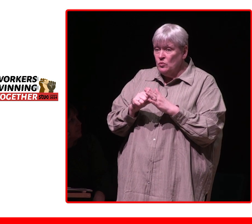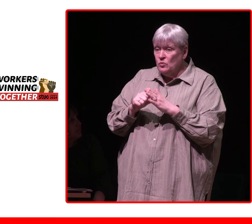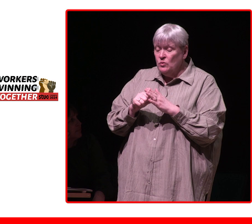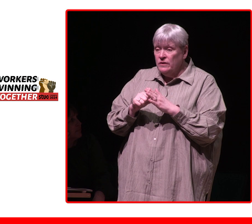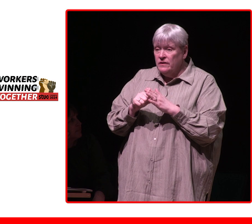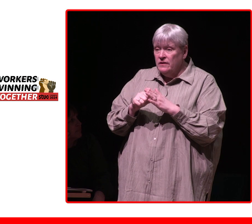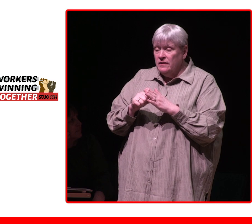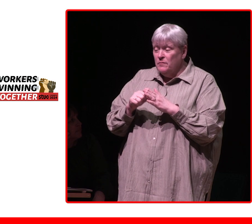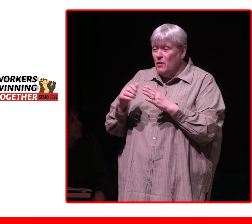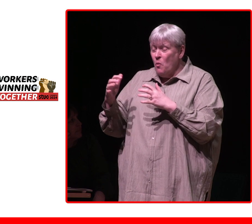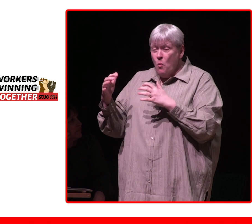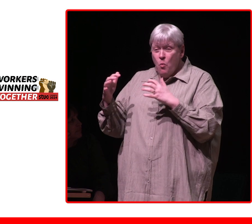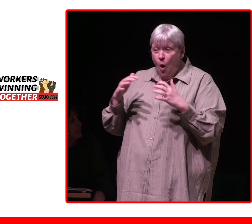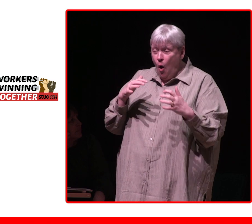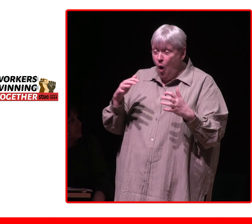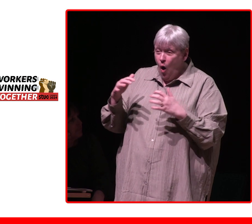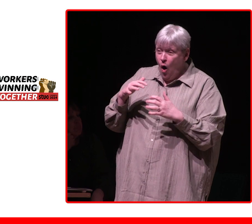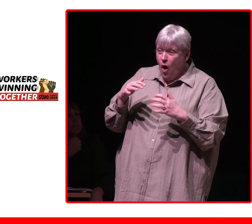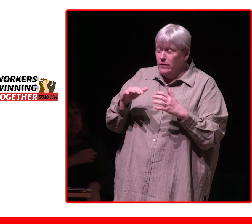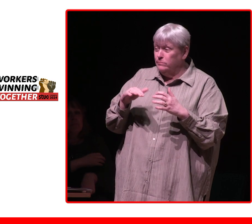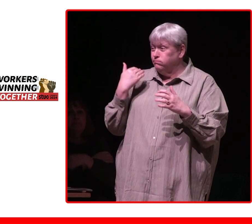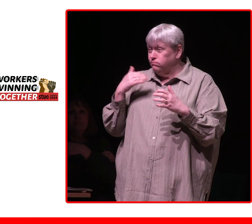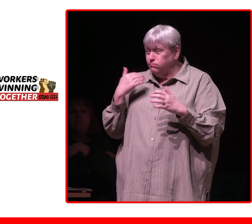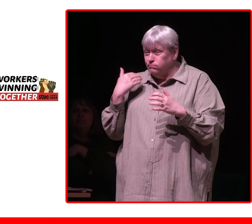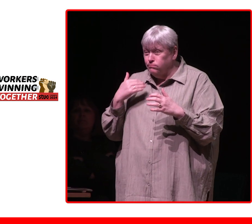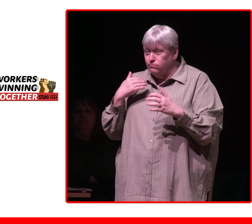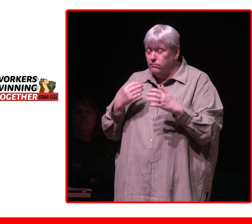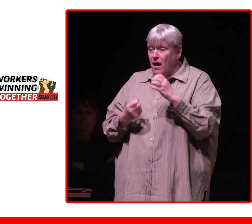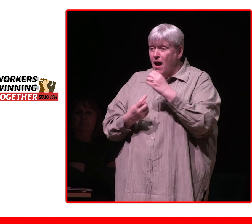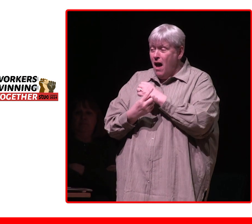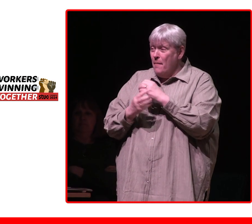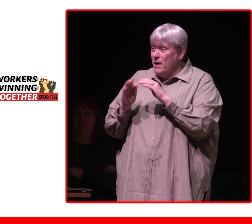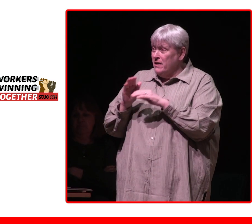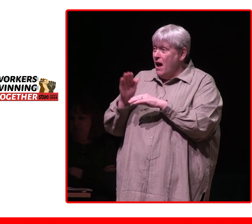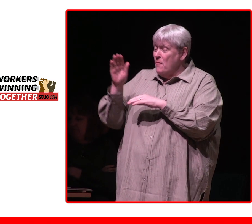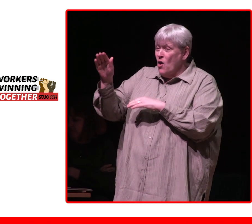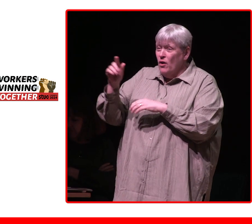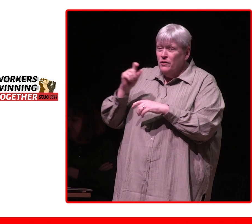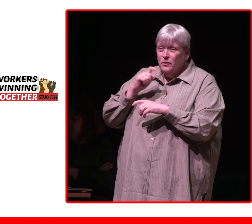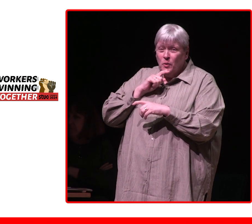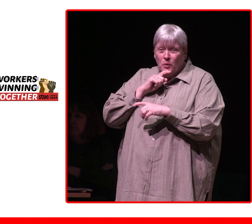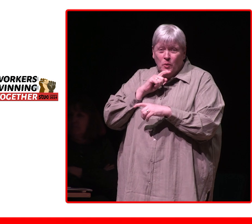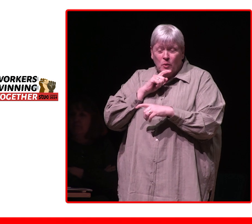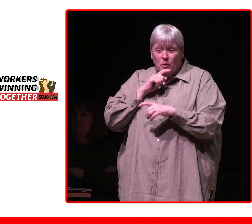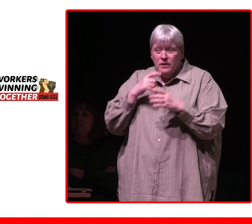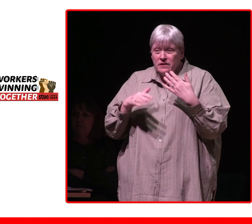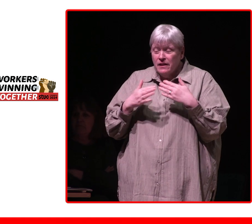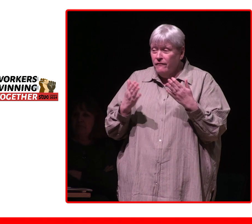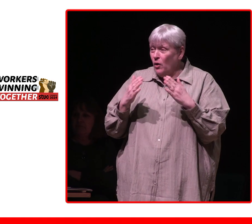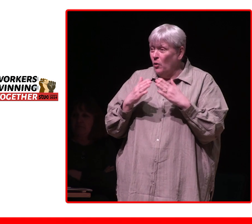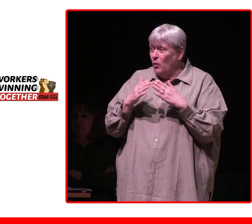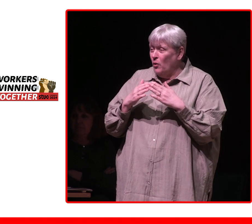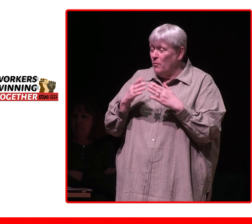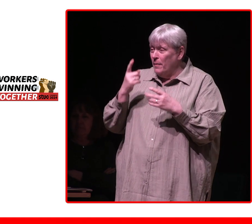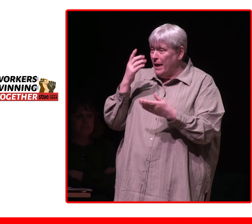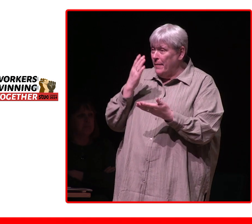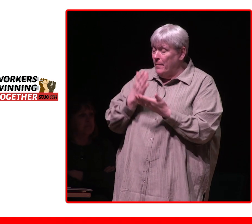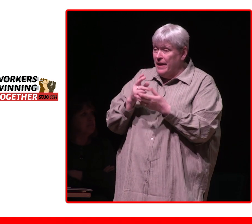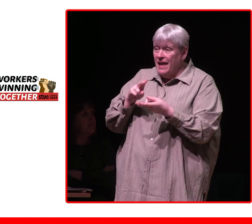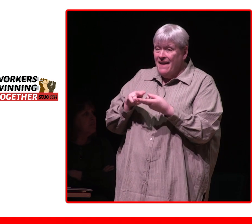when genocide happens abroad, who pays the price at home? Whether it's soaring